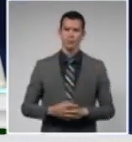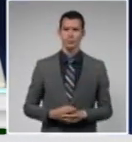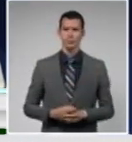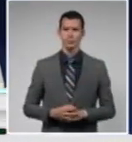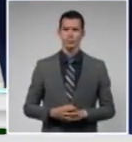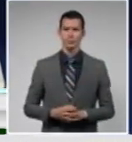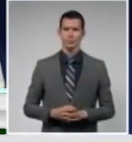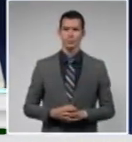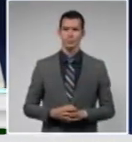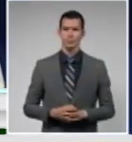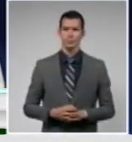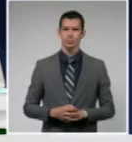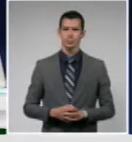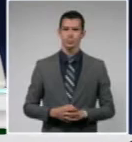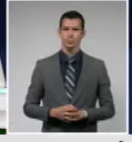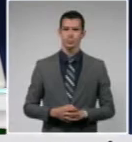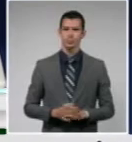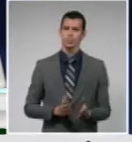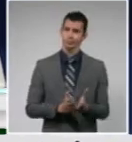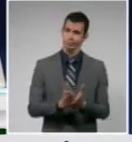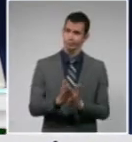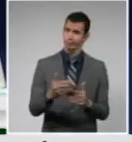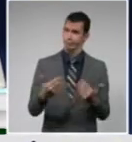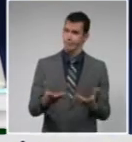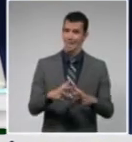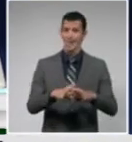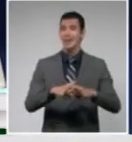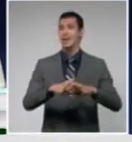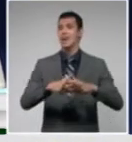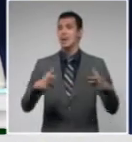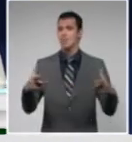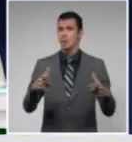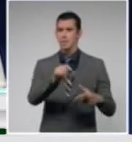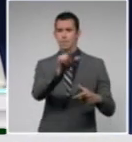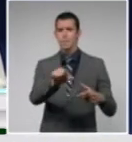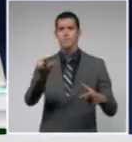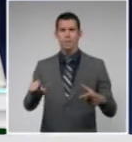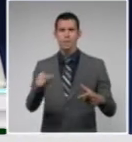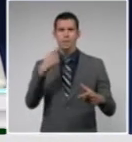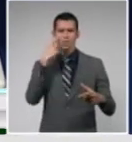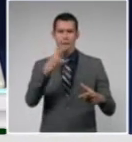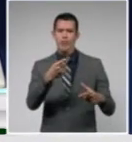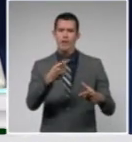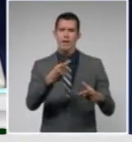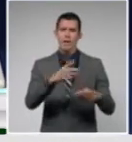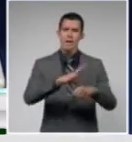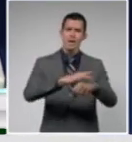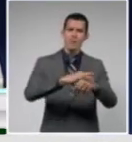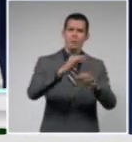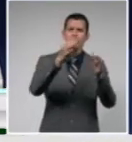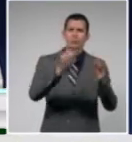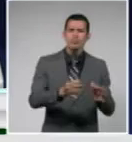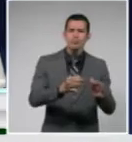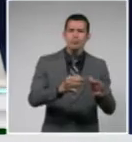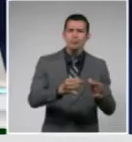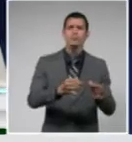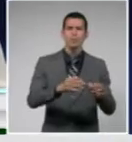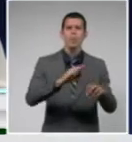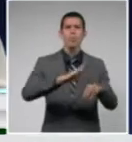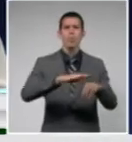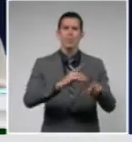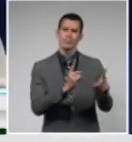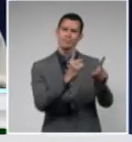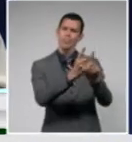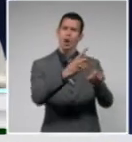434 imported cases to date. Of the 73 diagnosed cases yesterday, 50